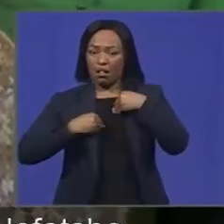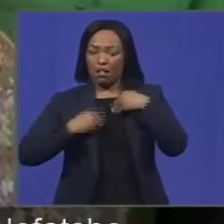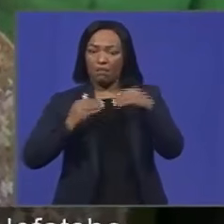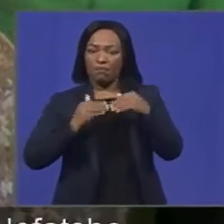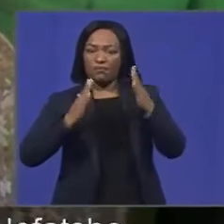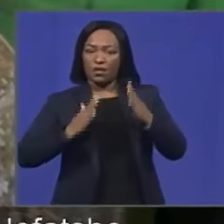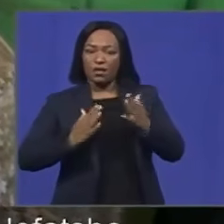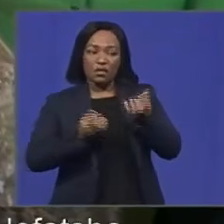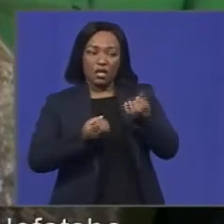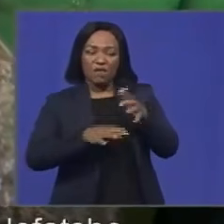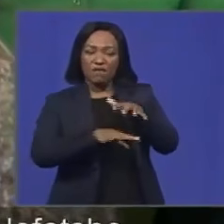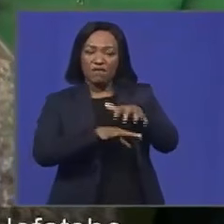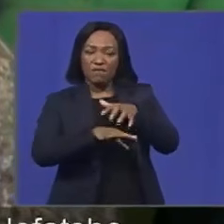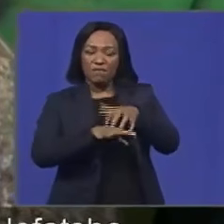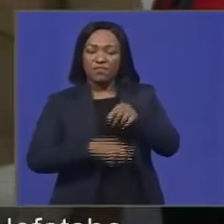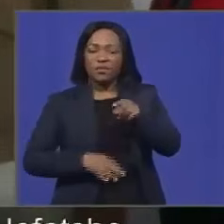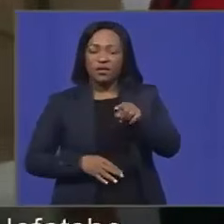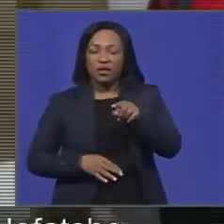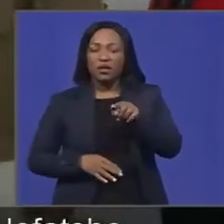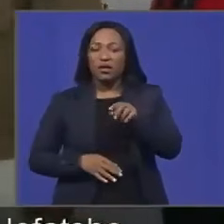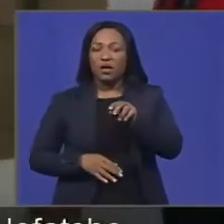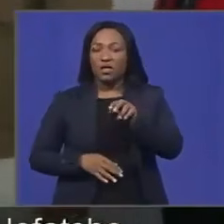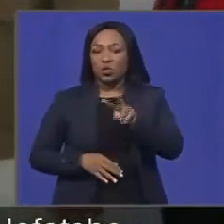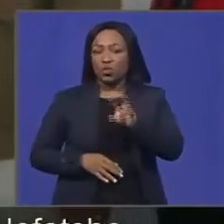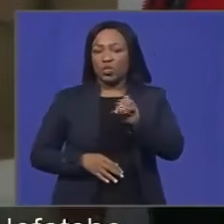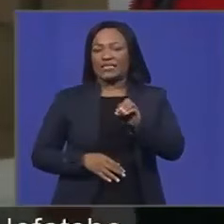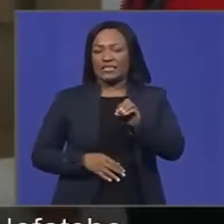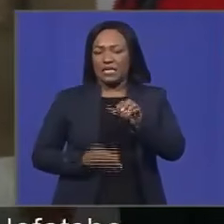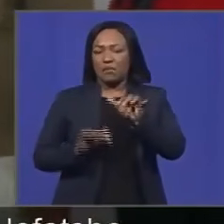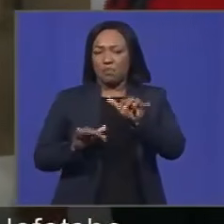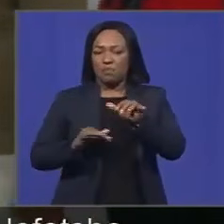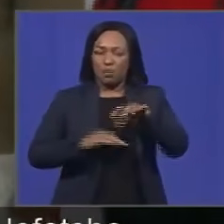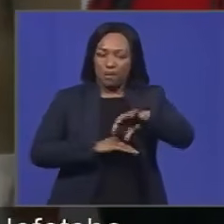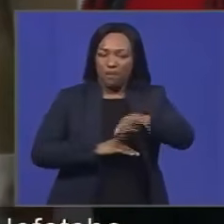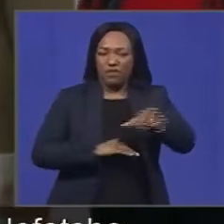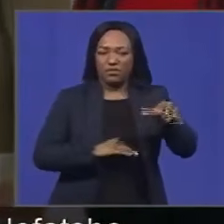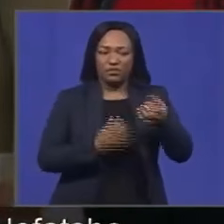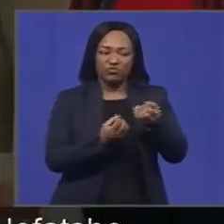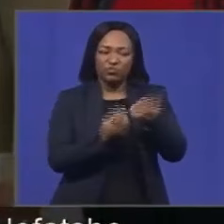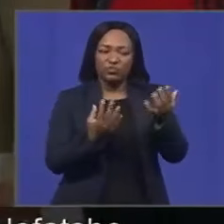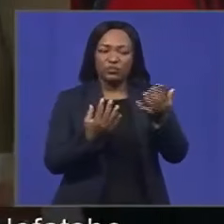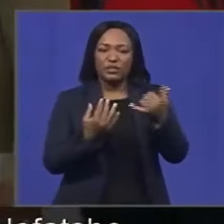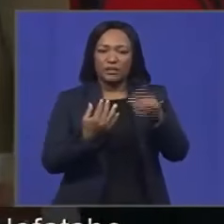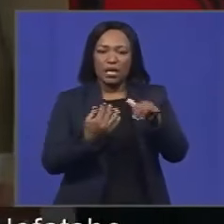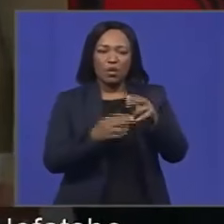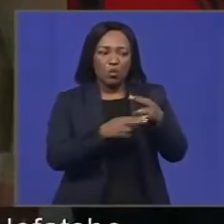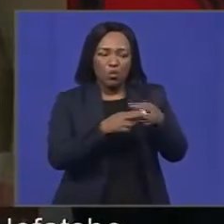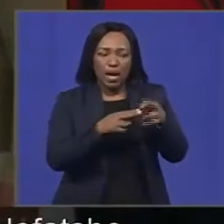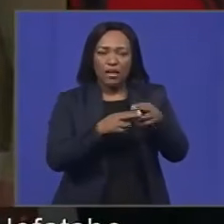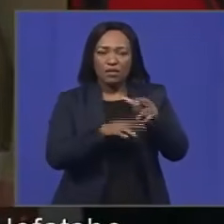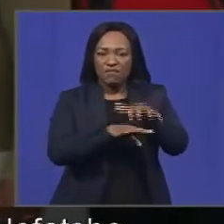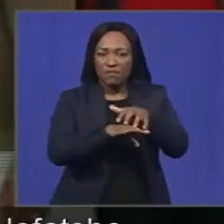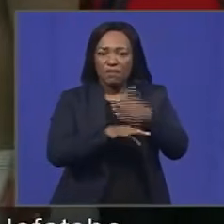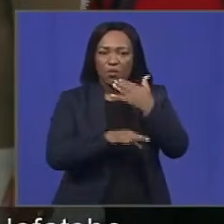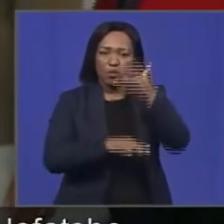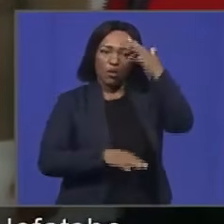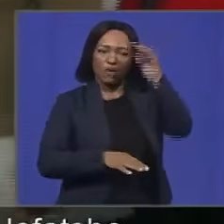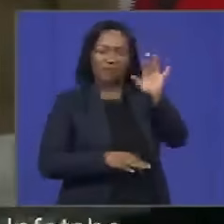ba dipolasi ba le 20 go ralla profense bao ba ntseng ba hirile dipolasi mo